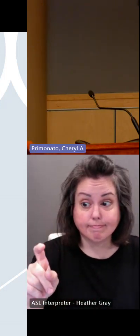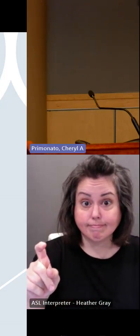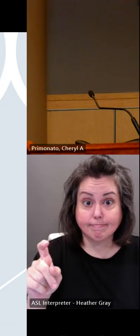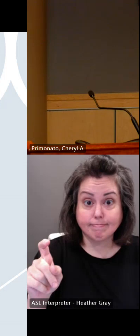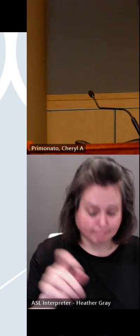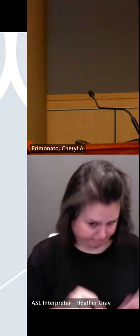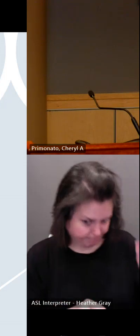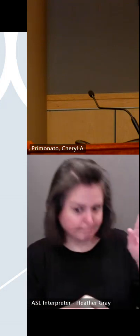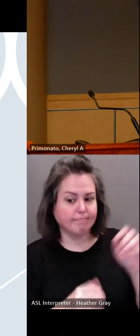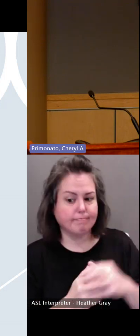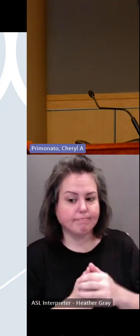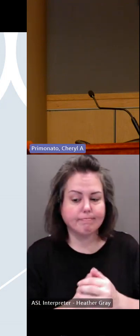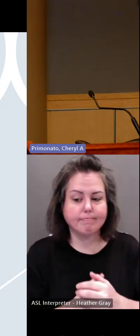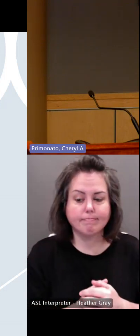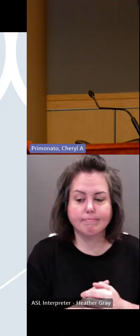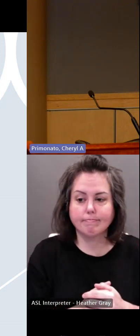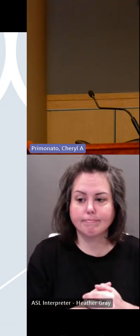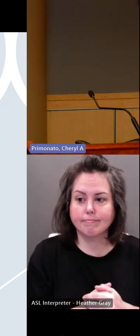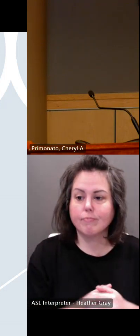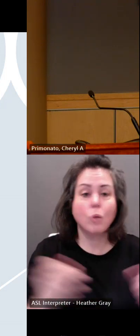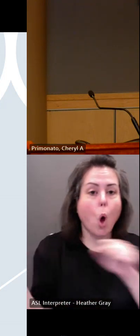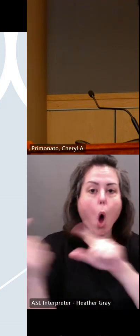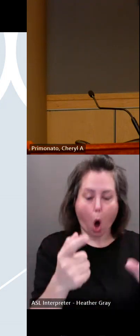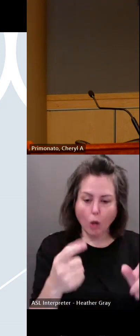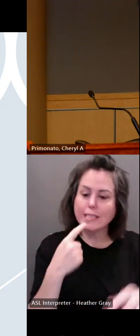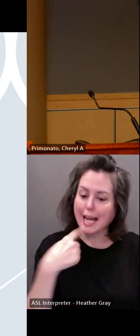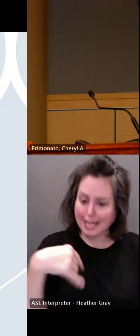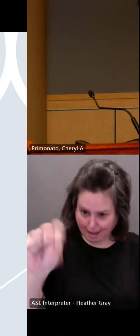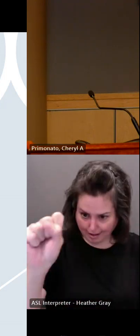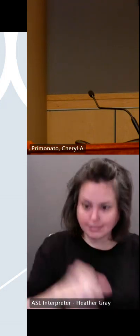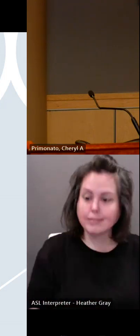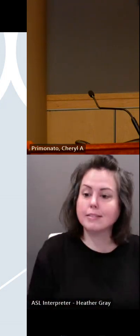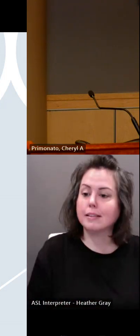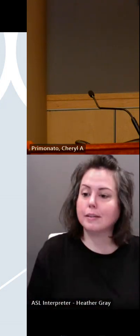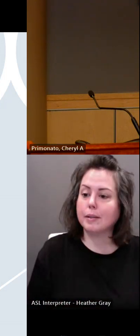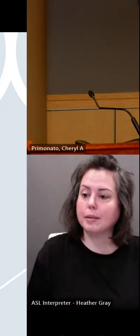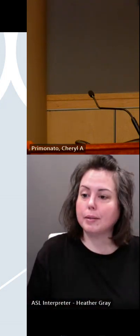Second. All in favor?